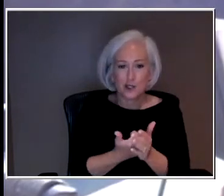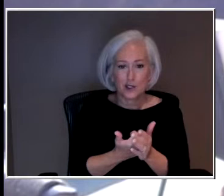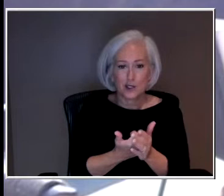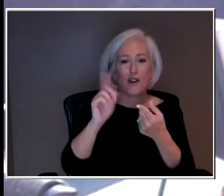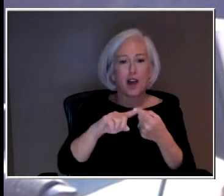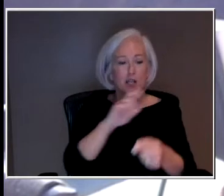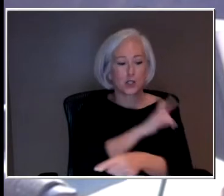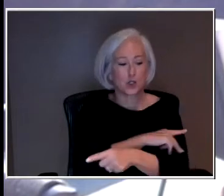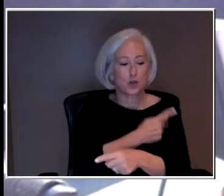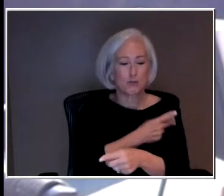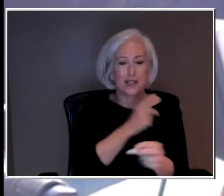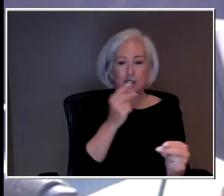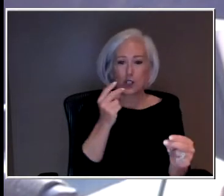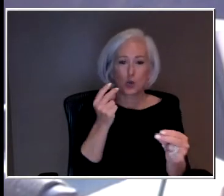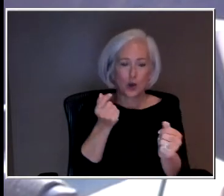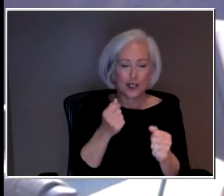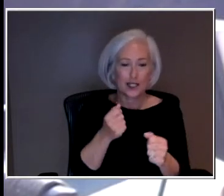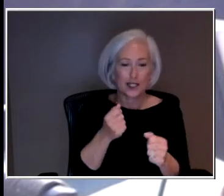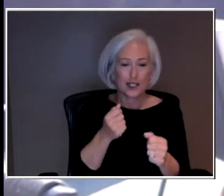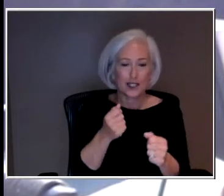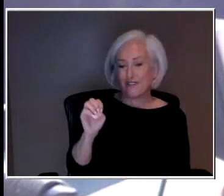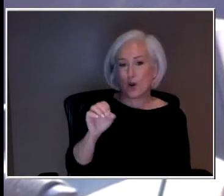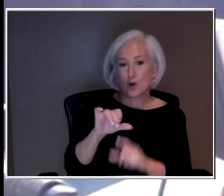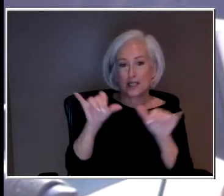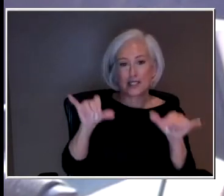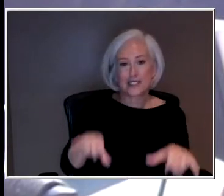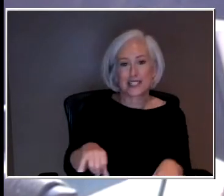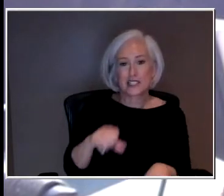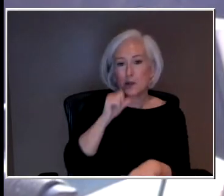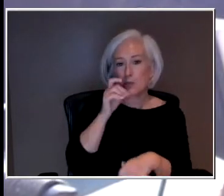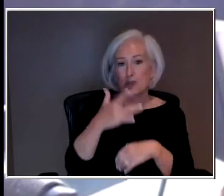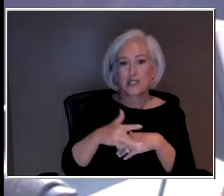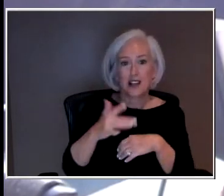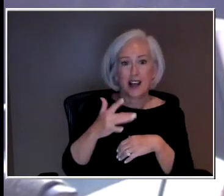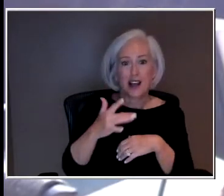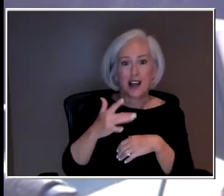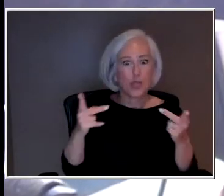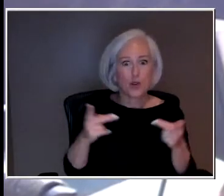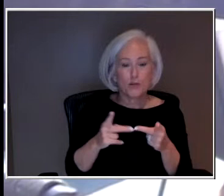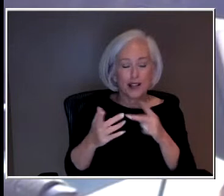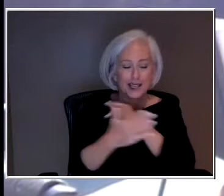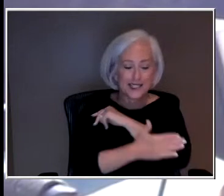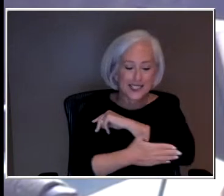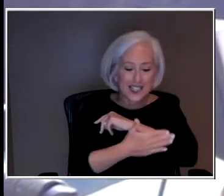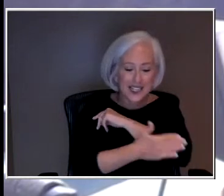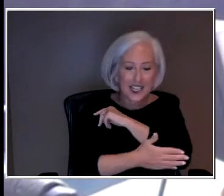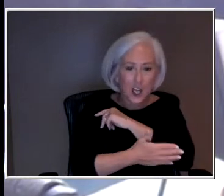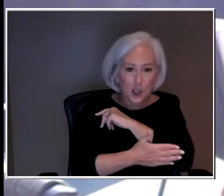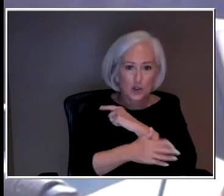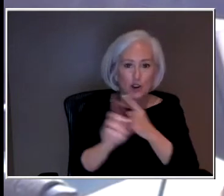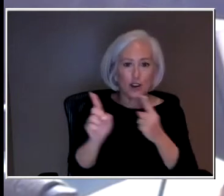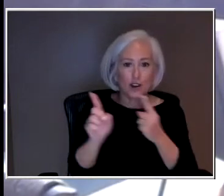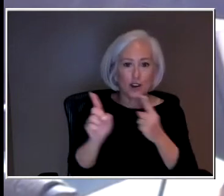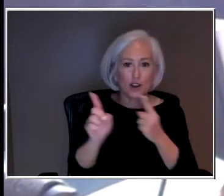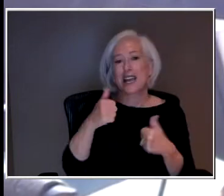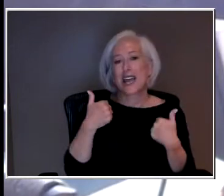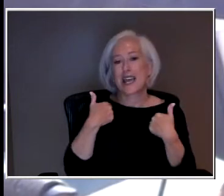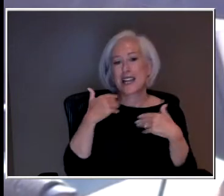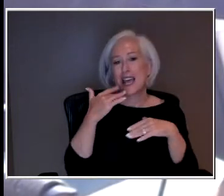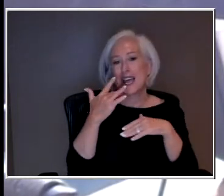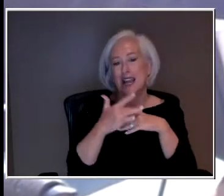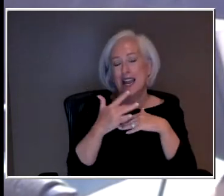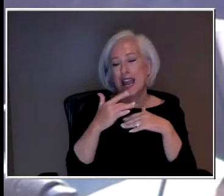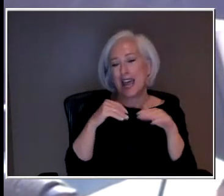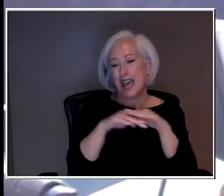because I can tell you this Evoke system was not available anywhere else in the country commercially when Diane had access to it. That's one of the